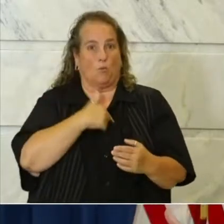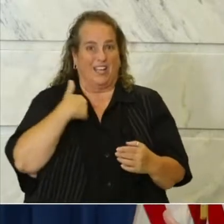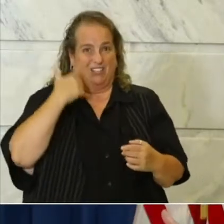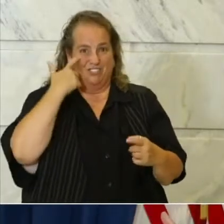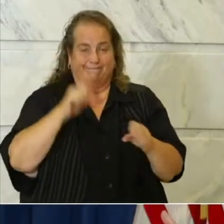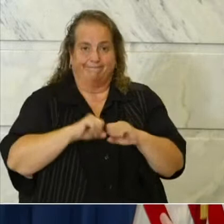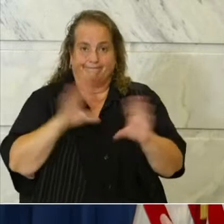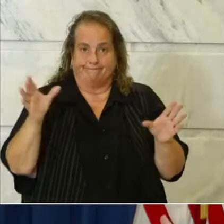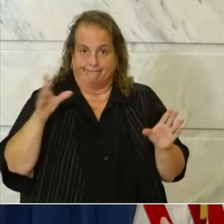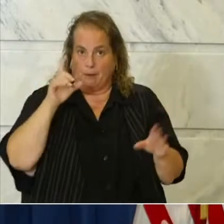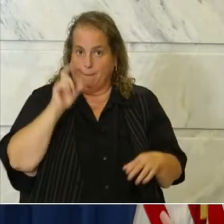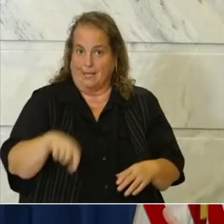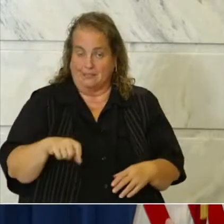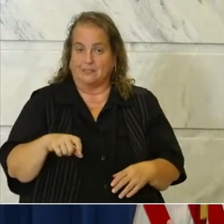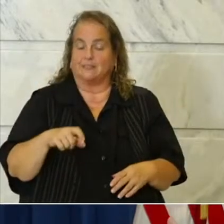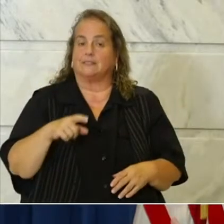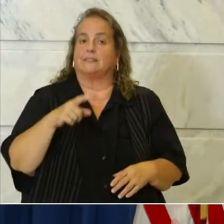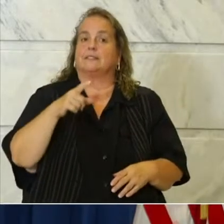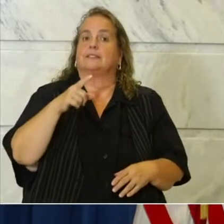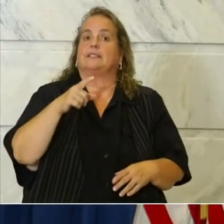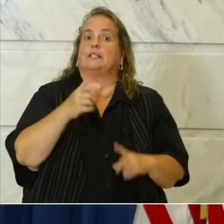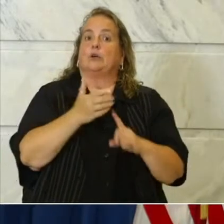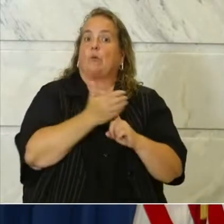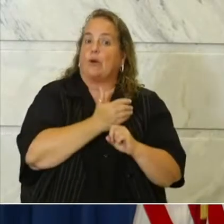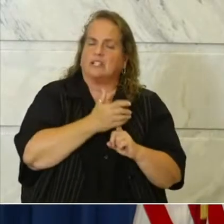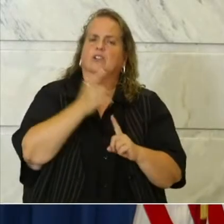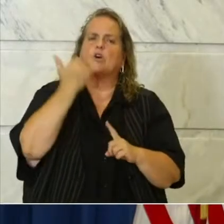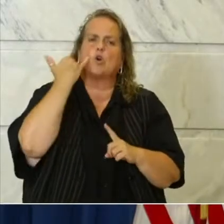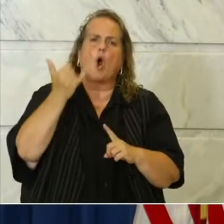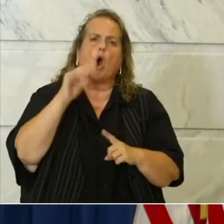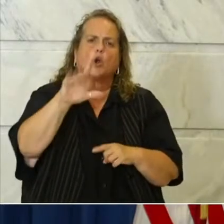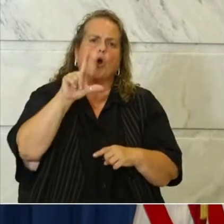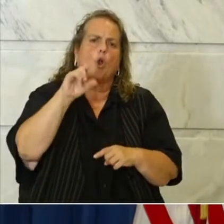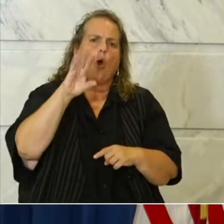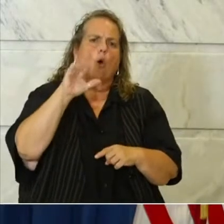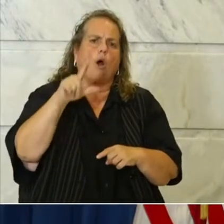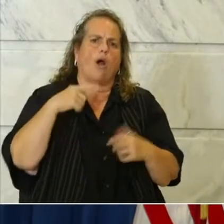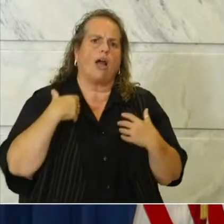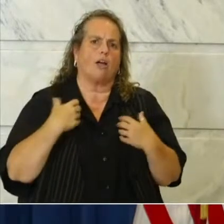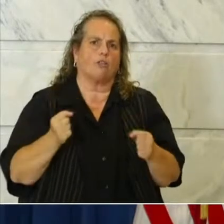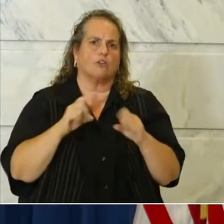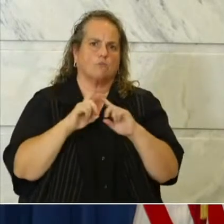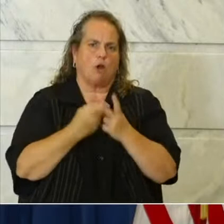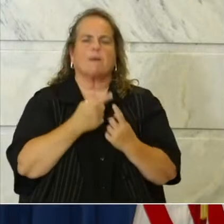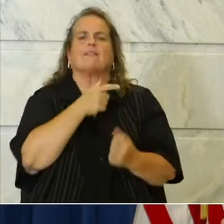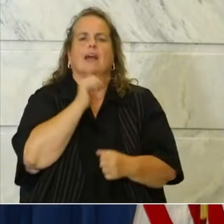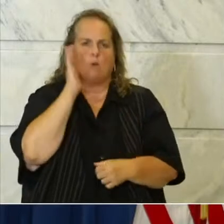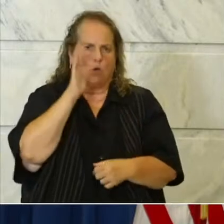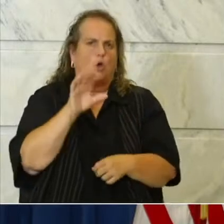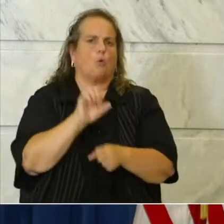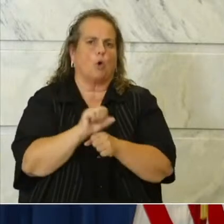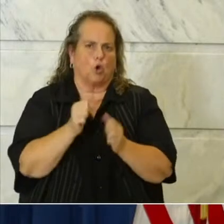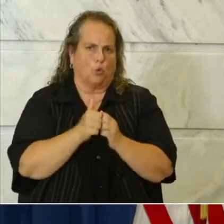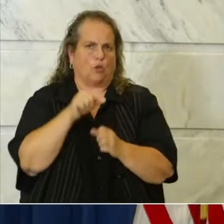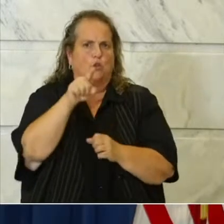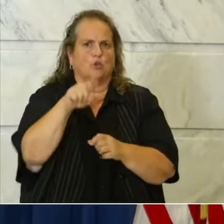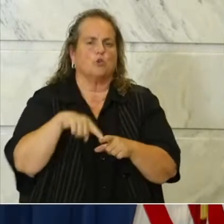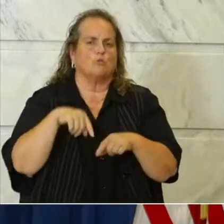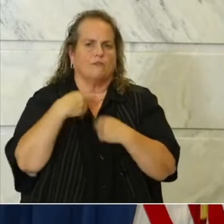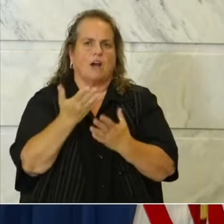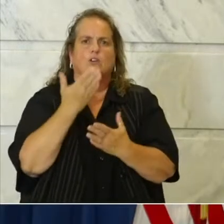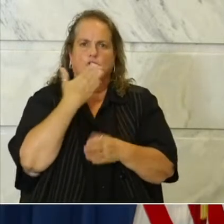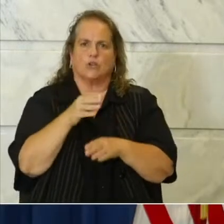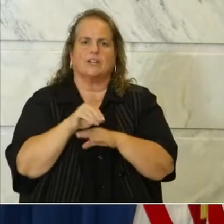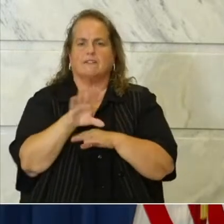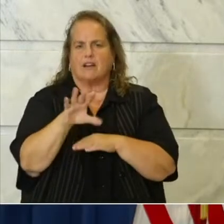and they want to call their local health departments, they should. And those local health departments should have the flexibility to work with them and can provide them good